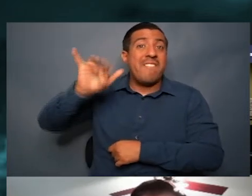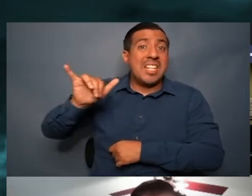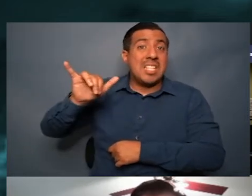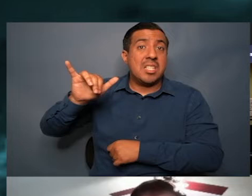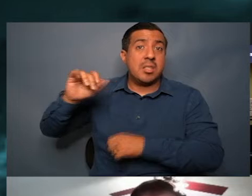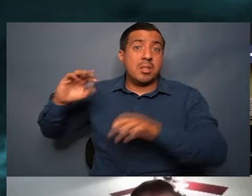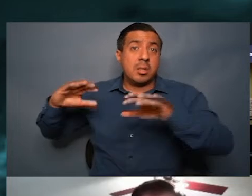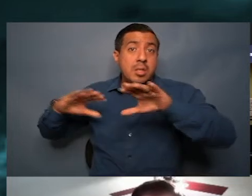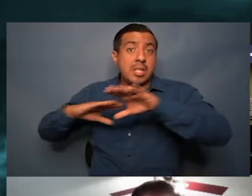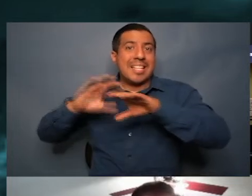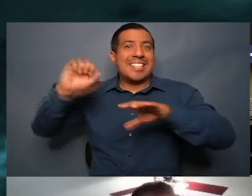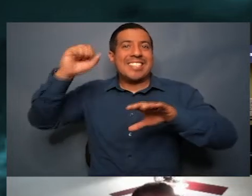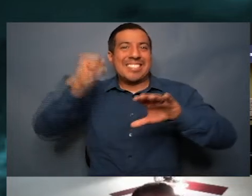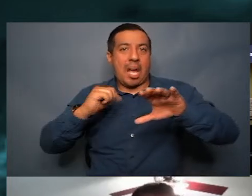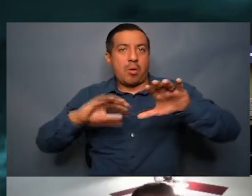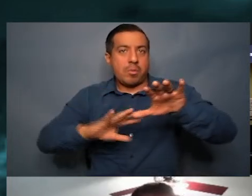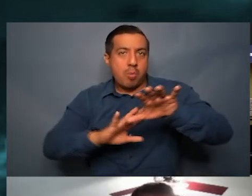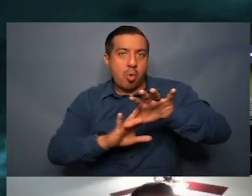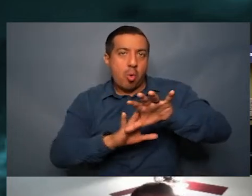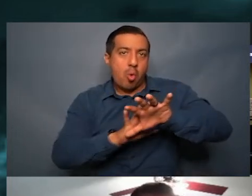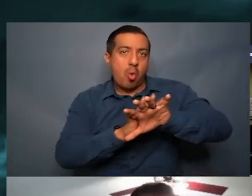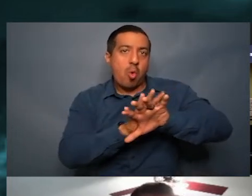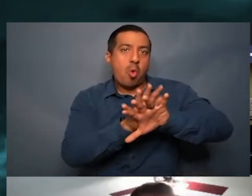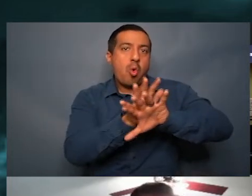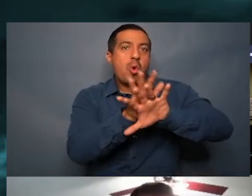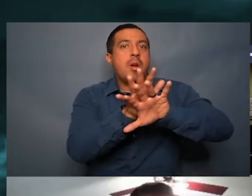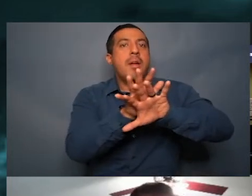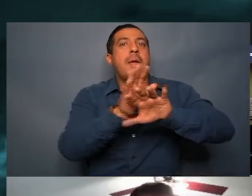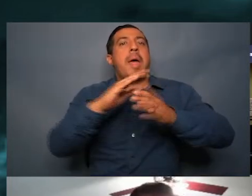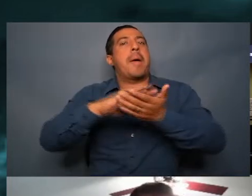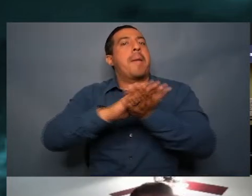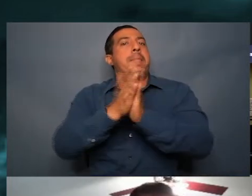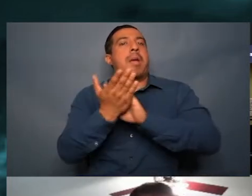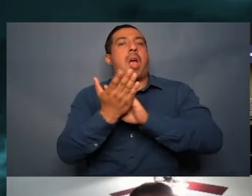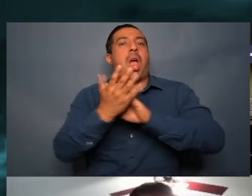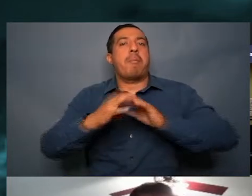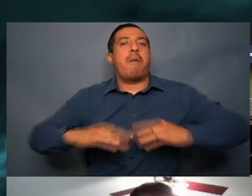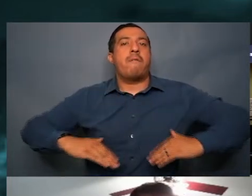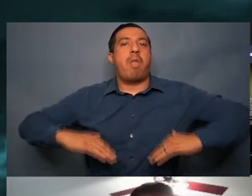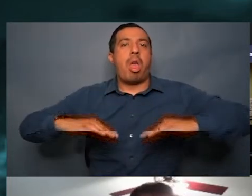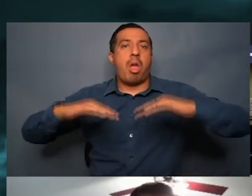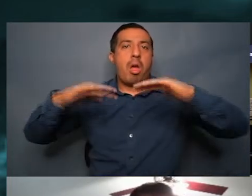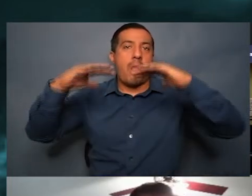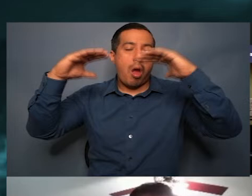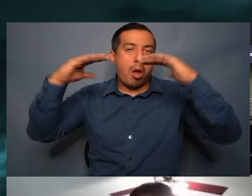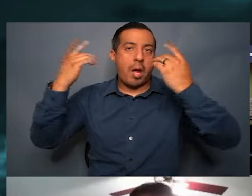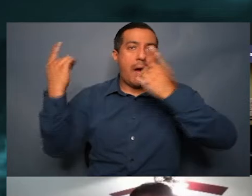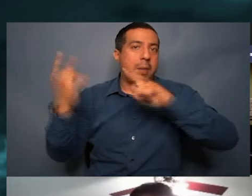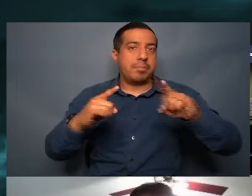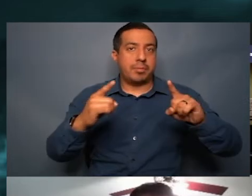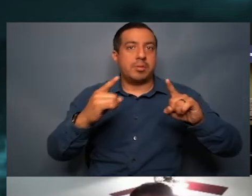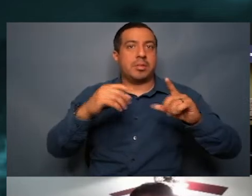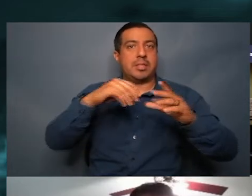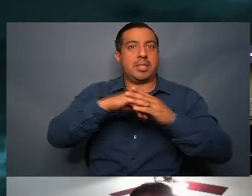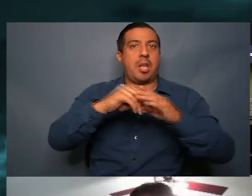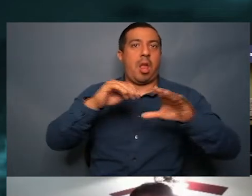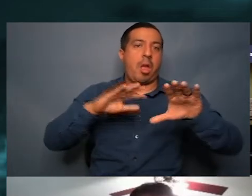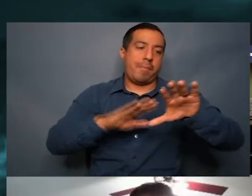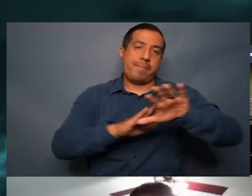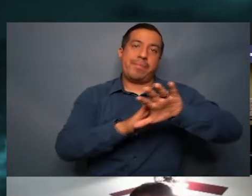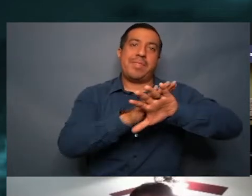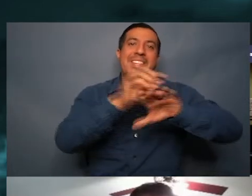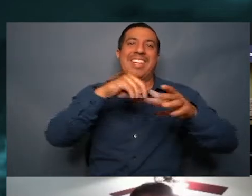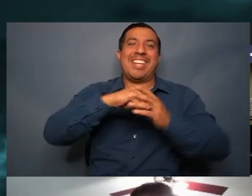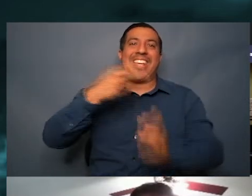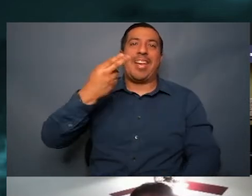to the south and moved up, it became a flood event for us locally here on the upper part of the coast in Harris